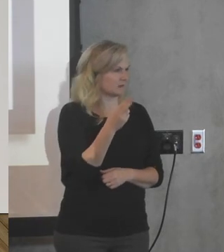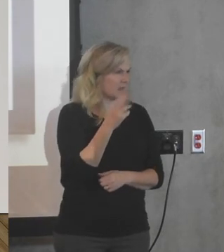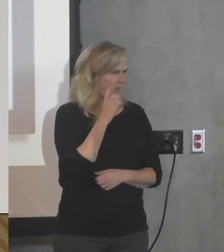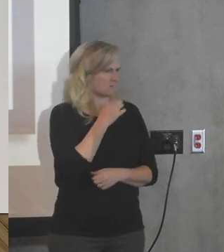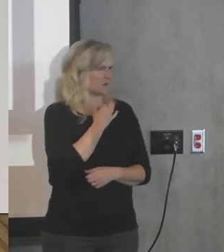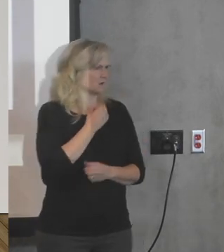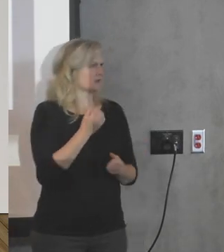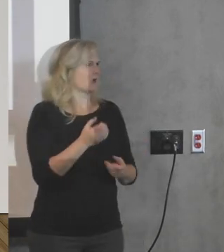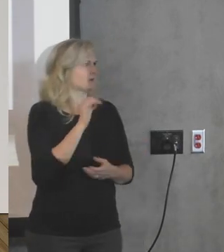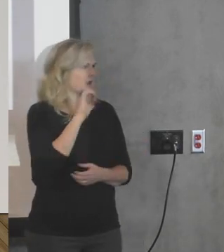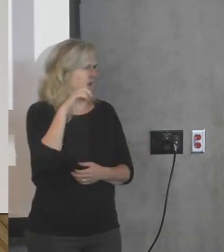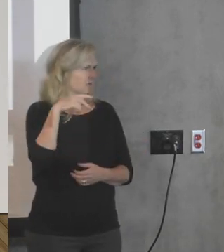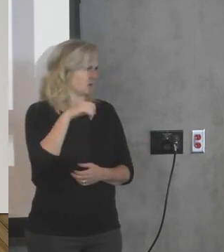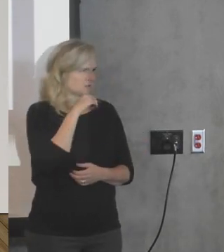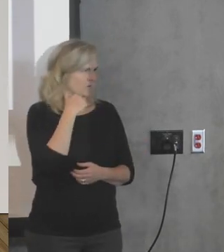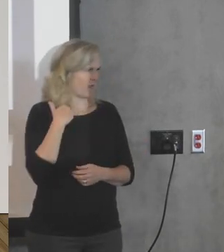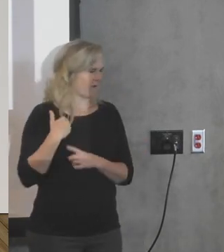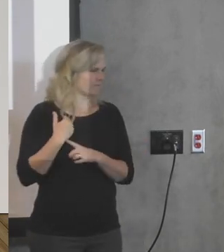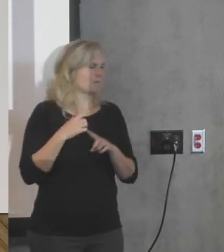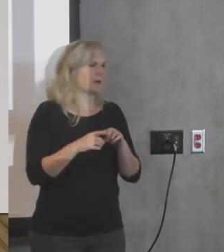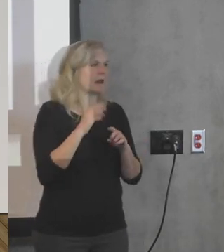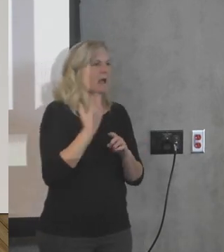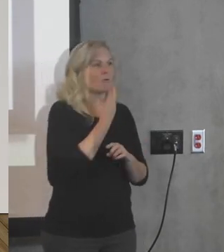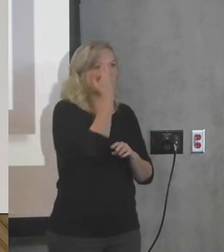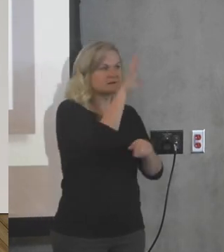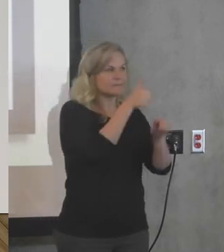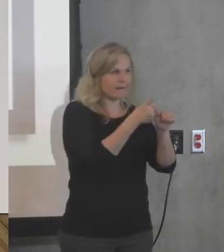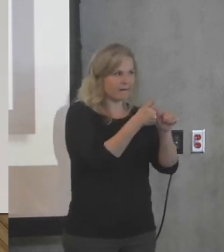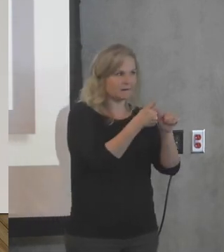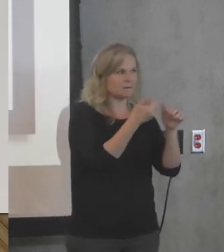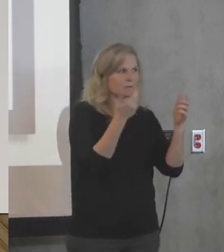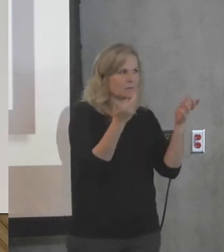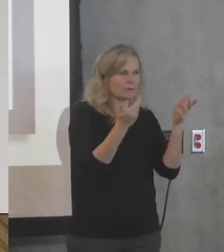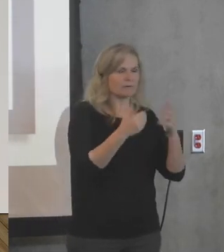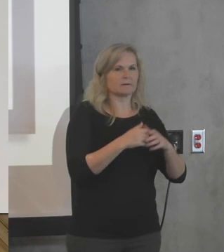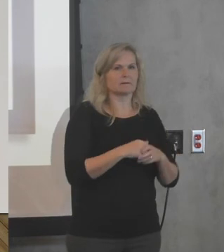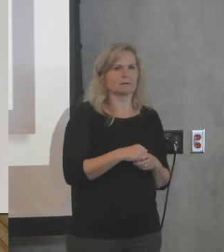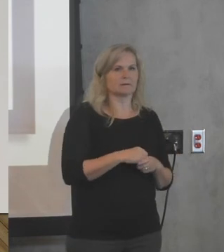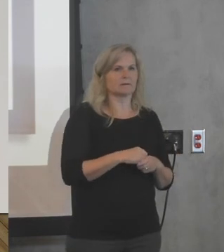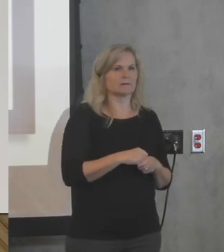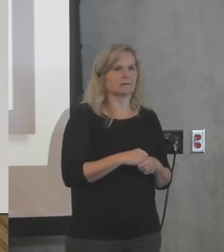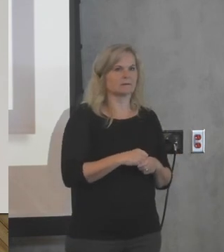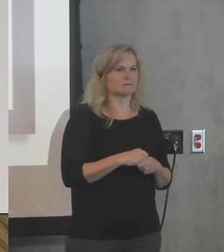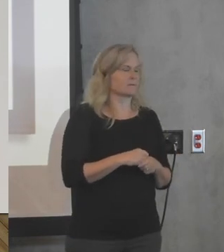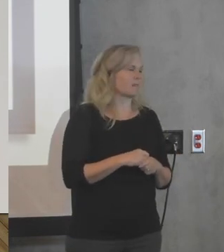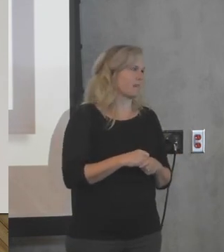goal? But our rationale for doing it is that we're